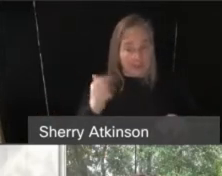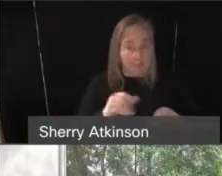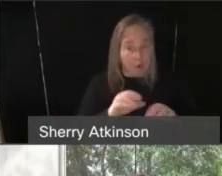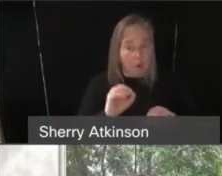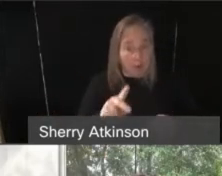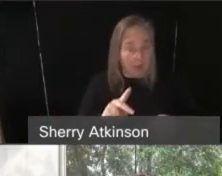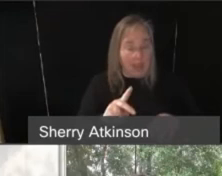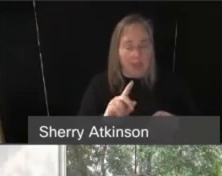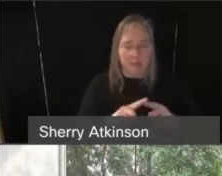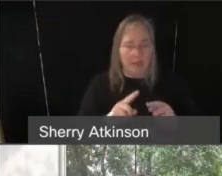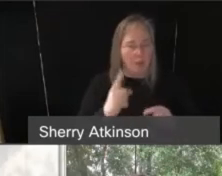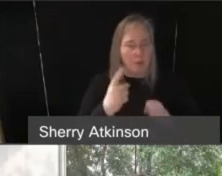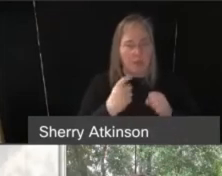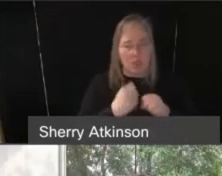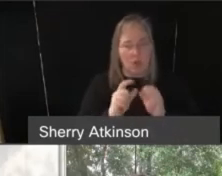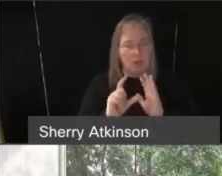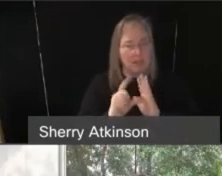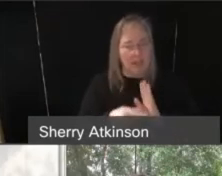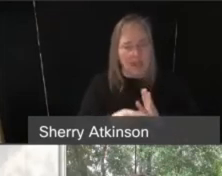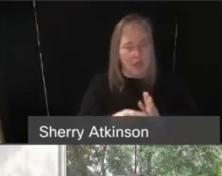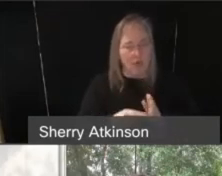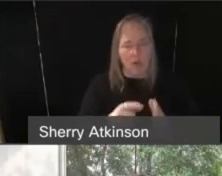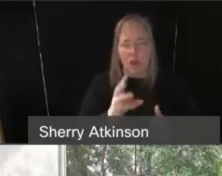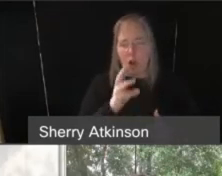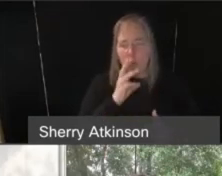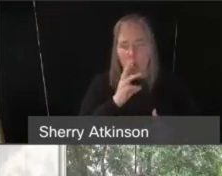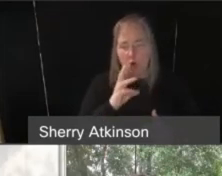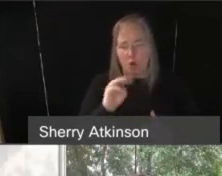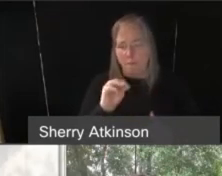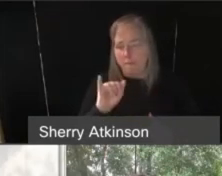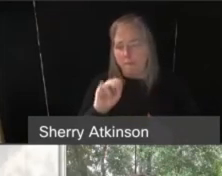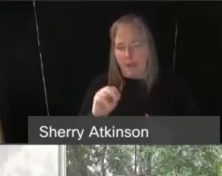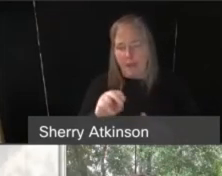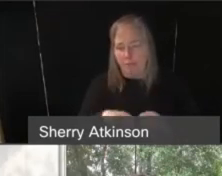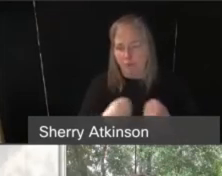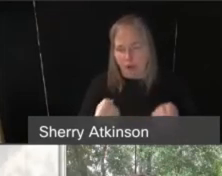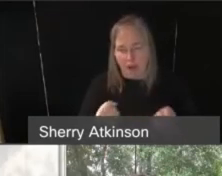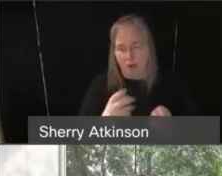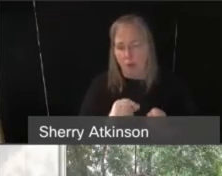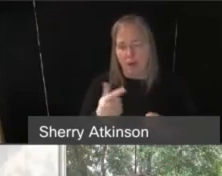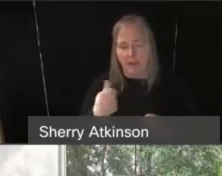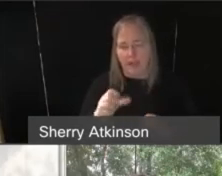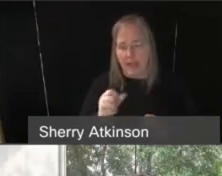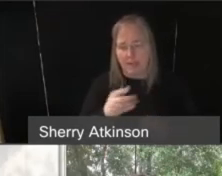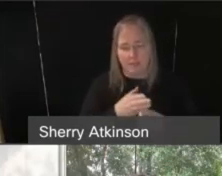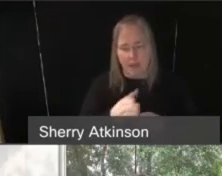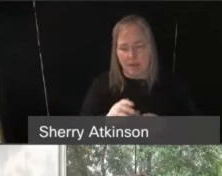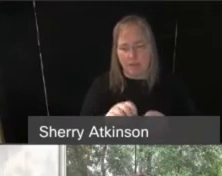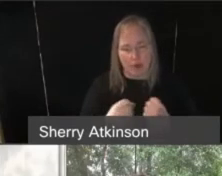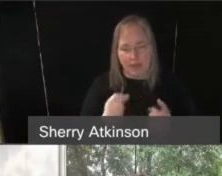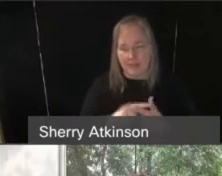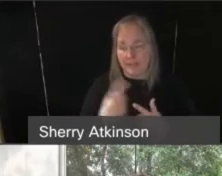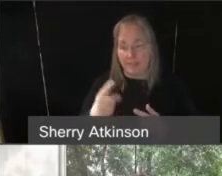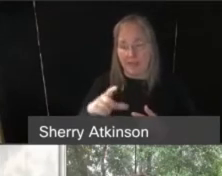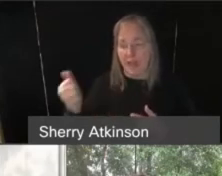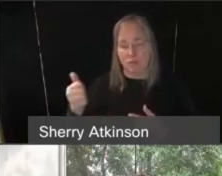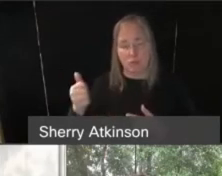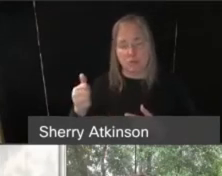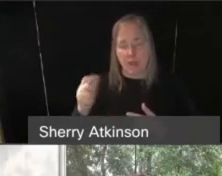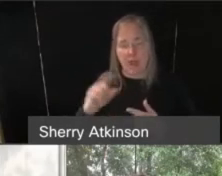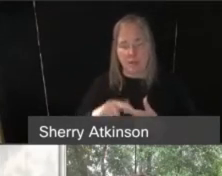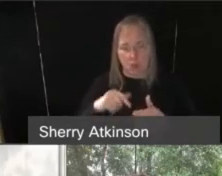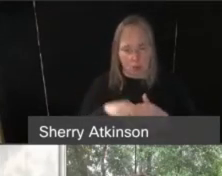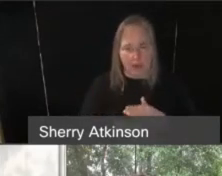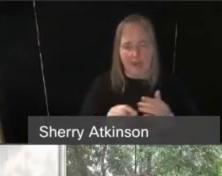the roadway, but a year later, like, you know, there's a water main break or a gas main break that somebody else has to go in and make repairs. We do coordinate with